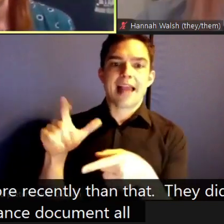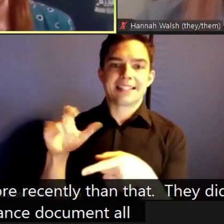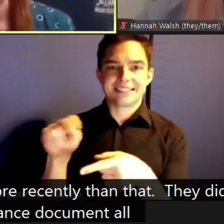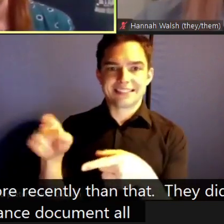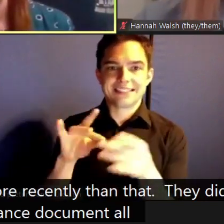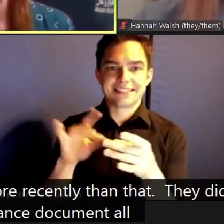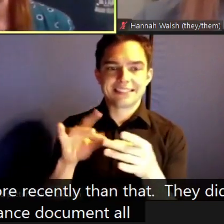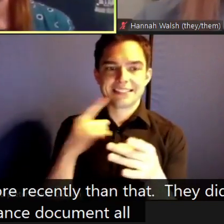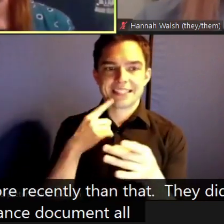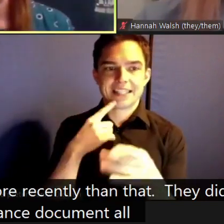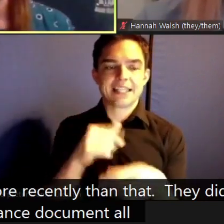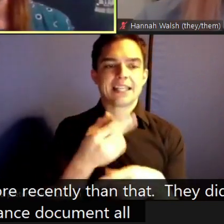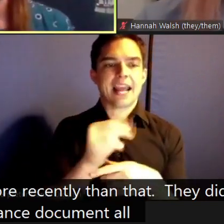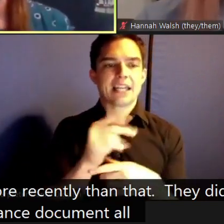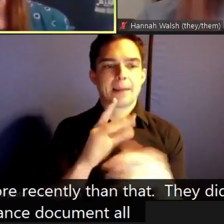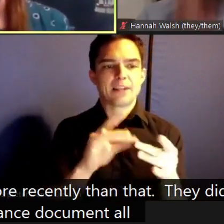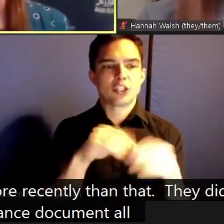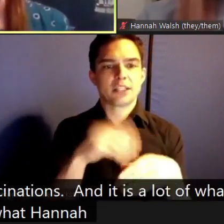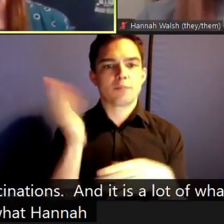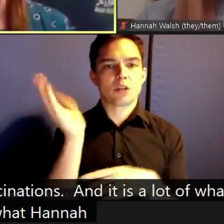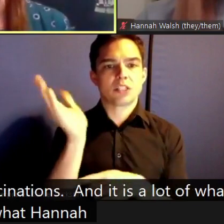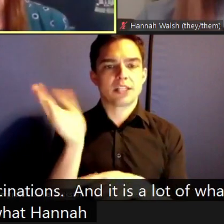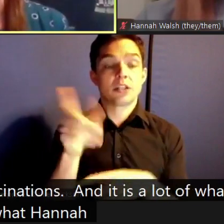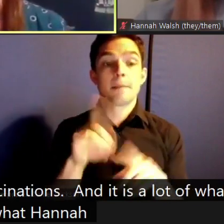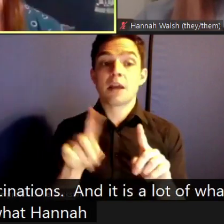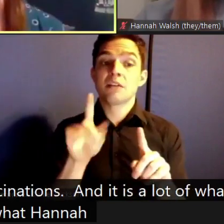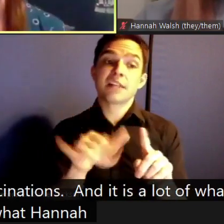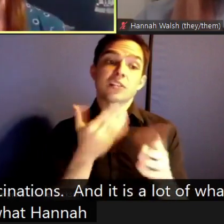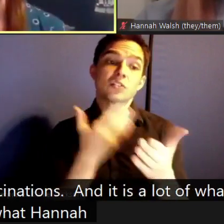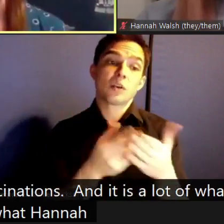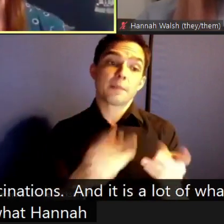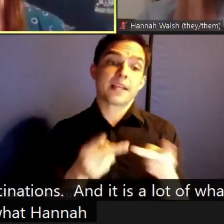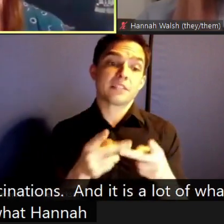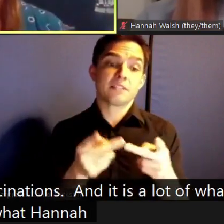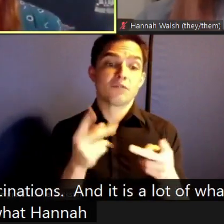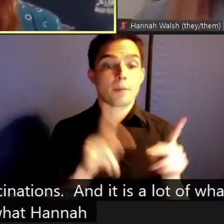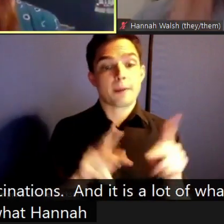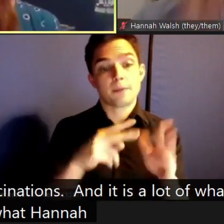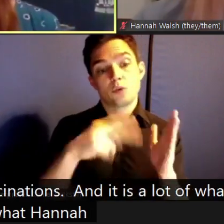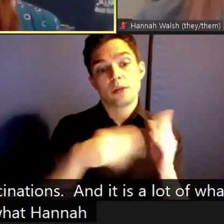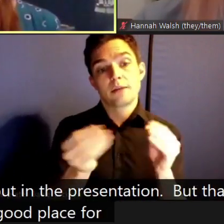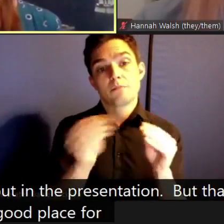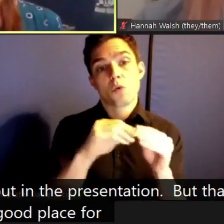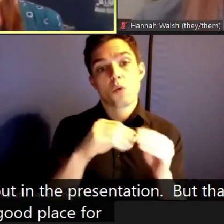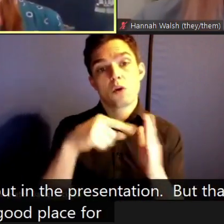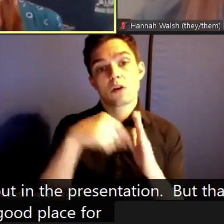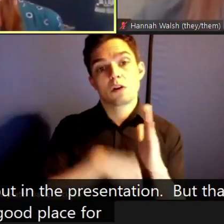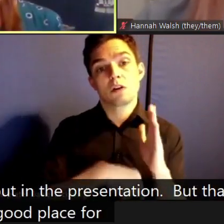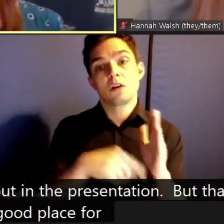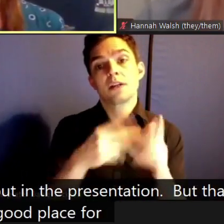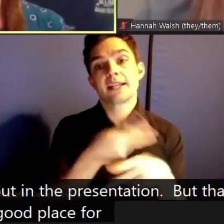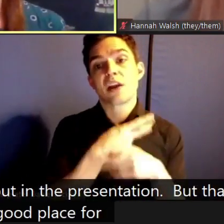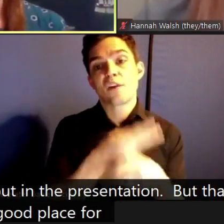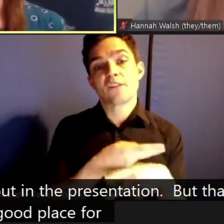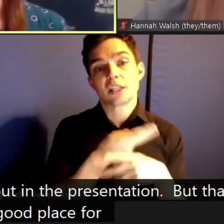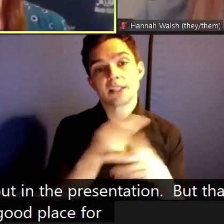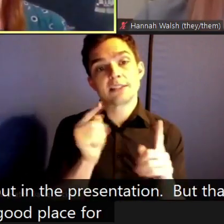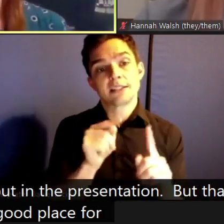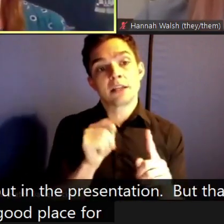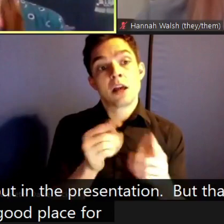the presentation, but that might also be a good place for folks to go and to read a little bit more carefully. The way